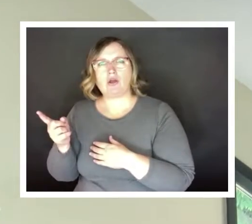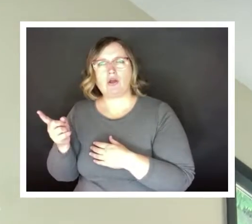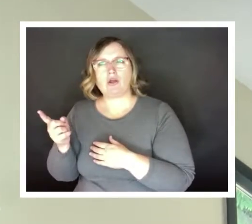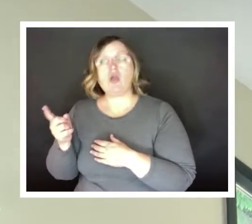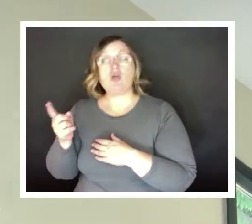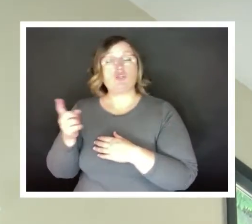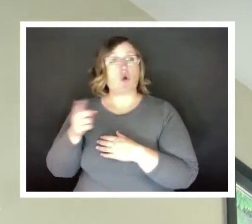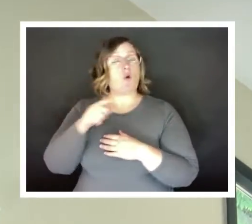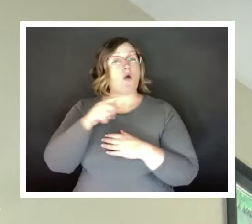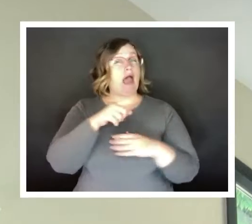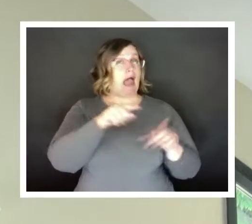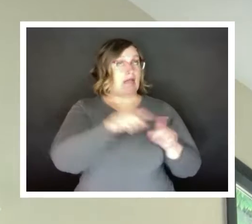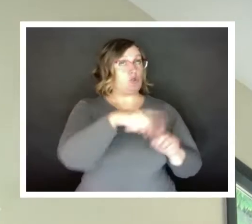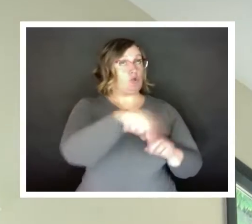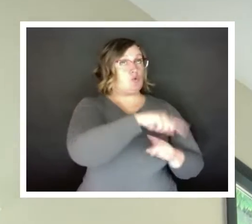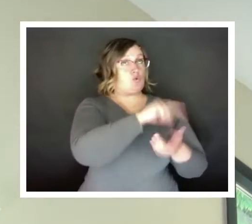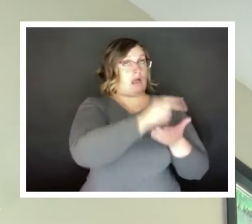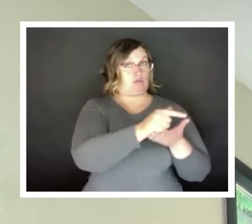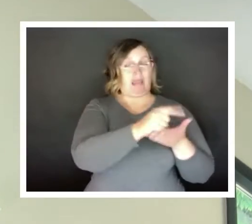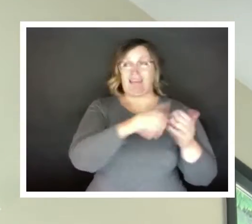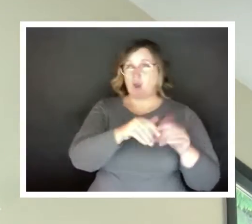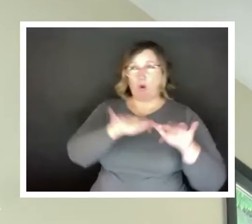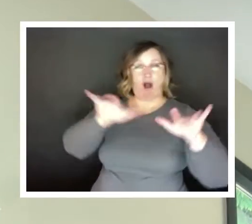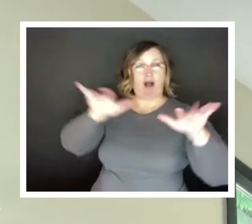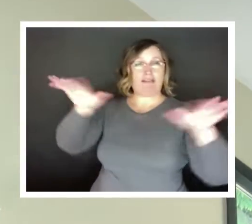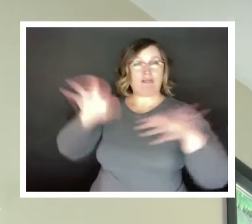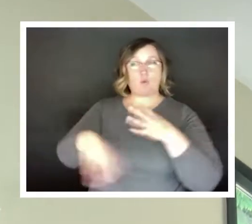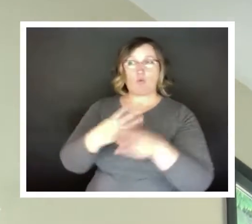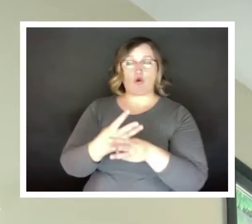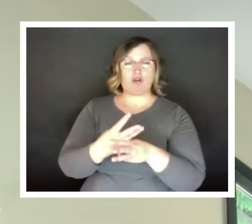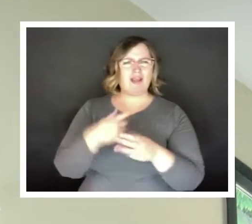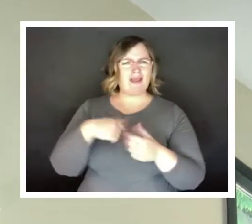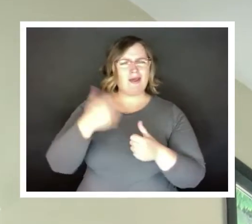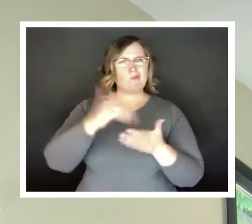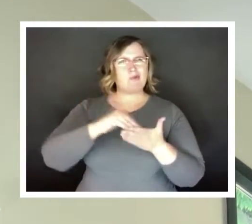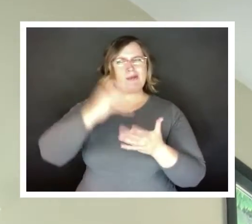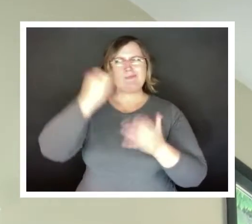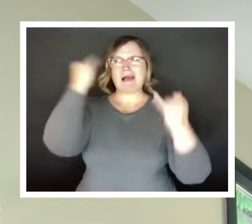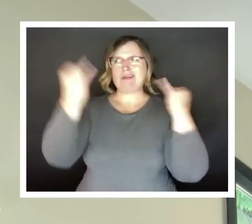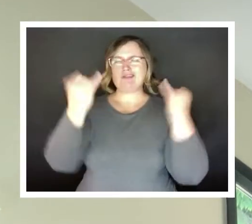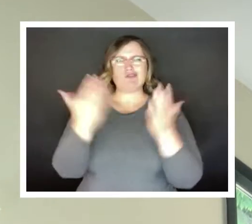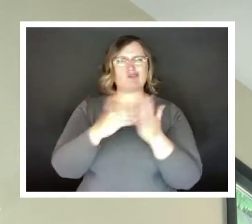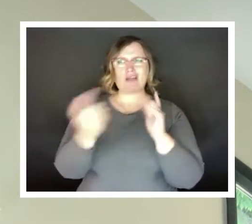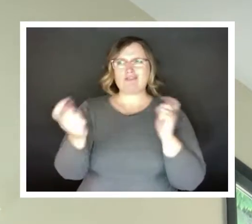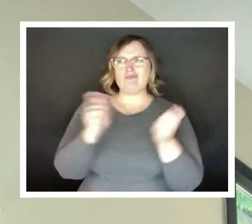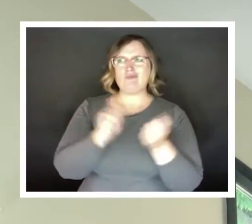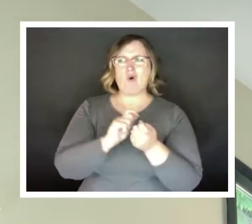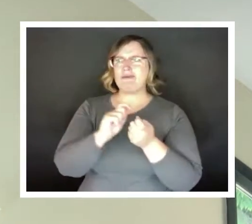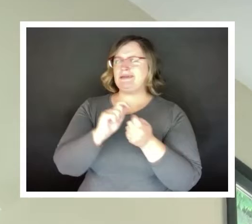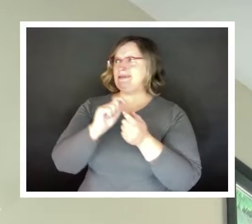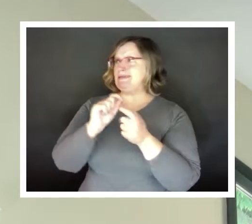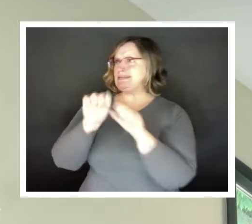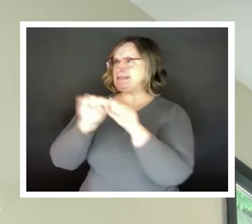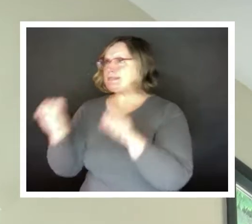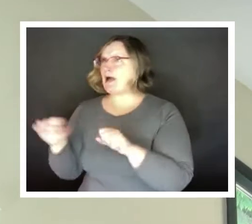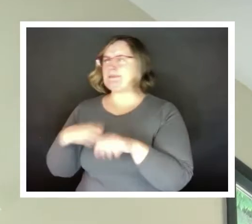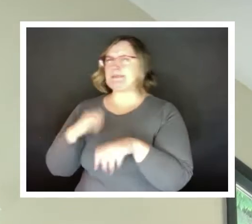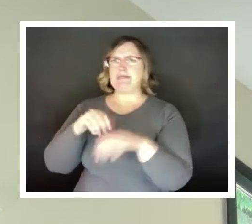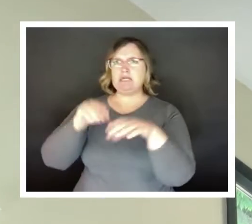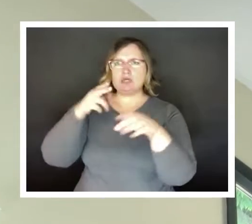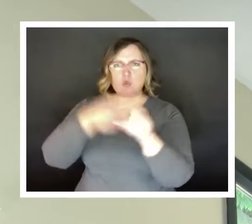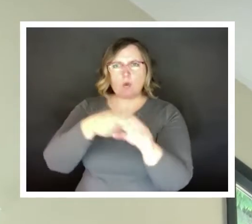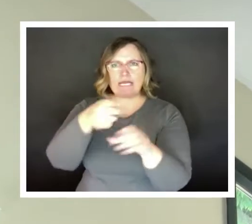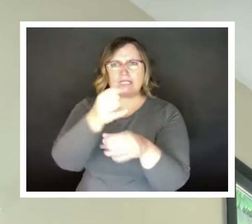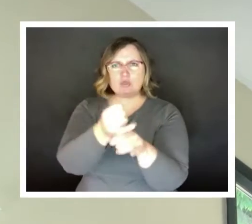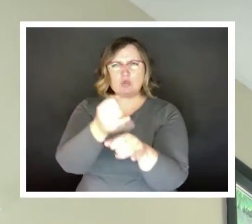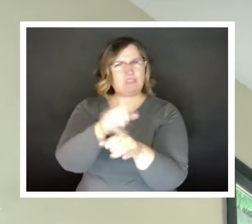go off into the world today, reimagining, transforming systems and institutions that for a long time have